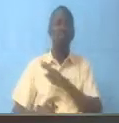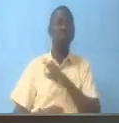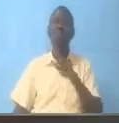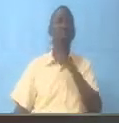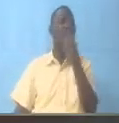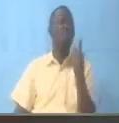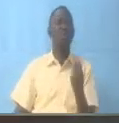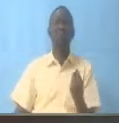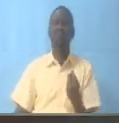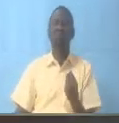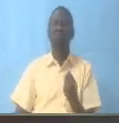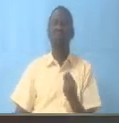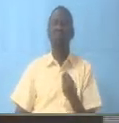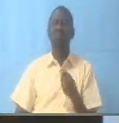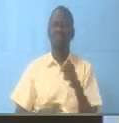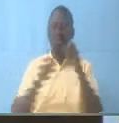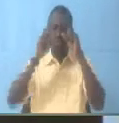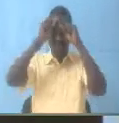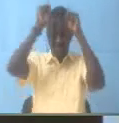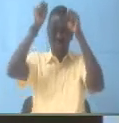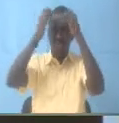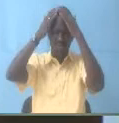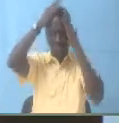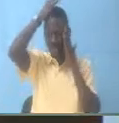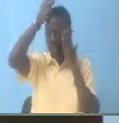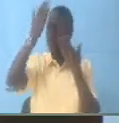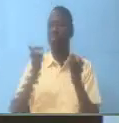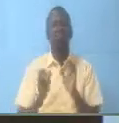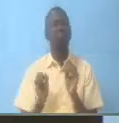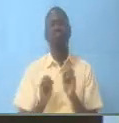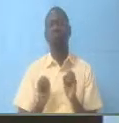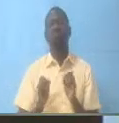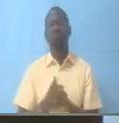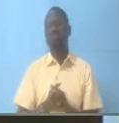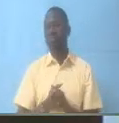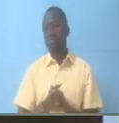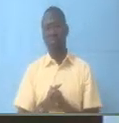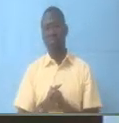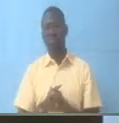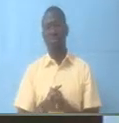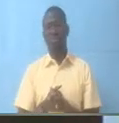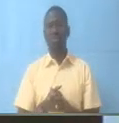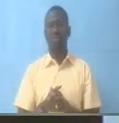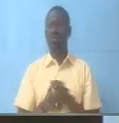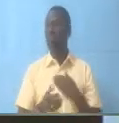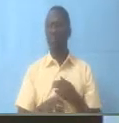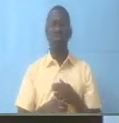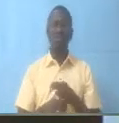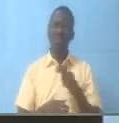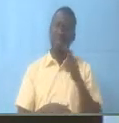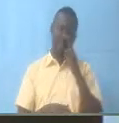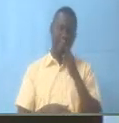ñu na bëgguñ lu jëm ci wàlli nguuri soldaar fii ci réewi Gambia. So we had to